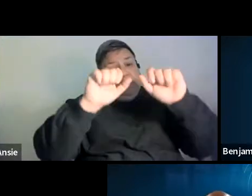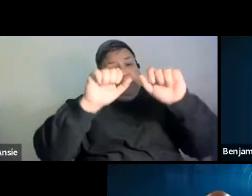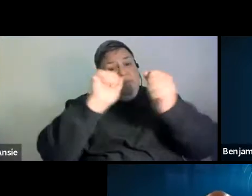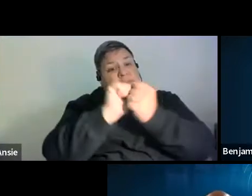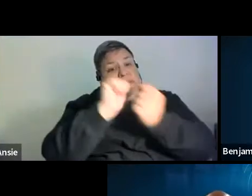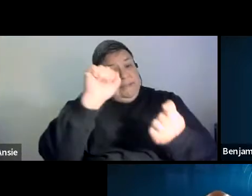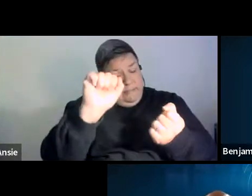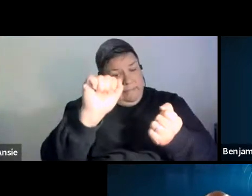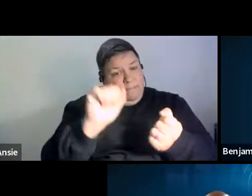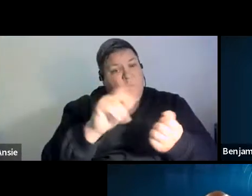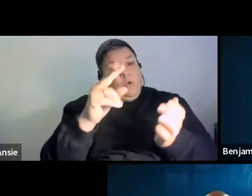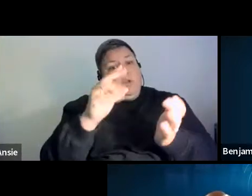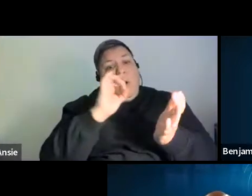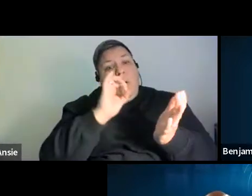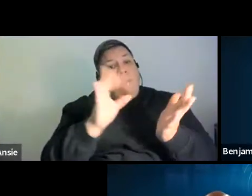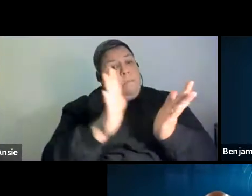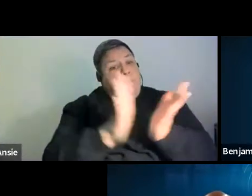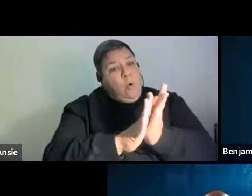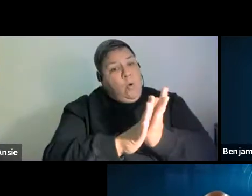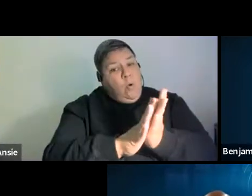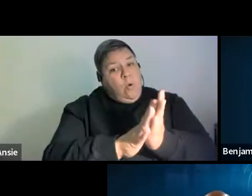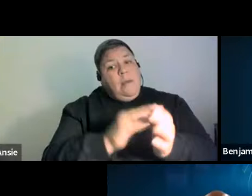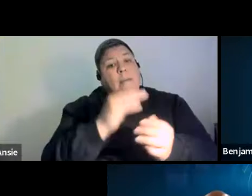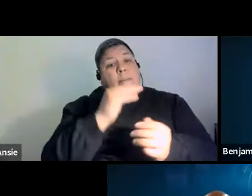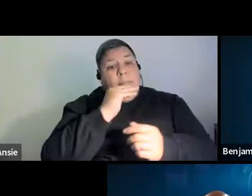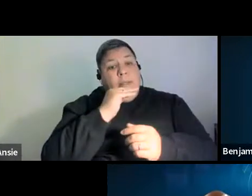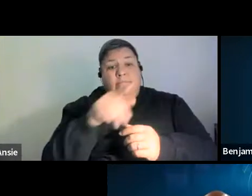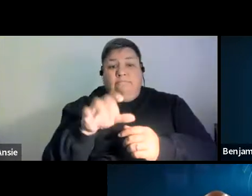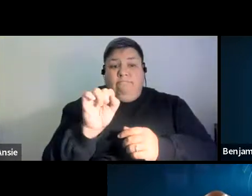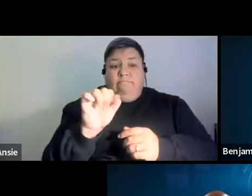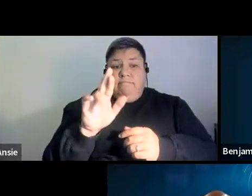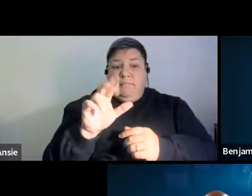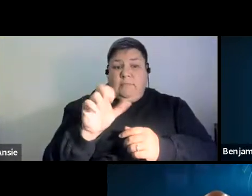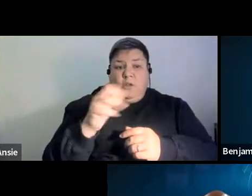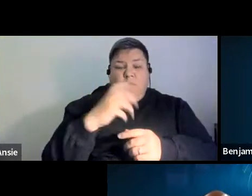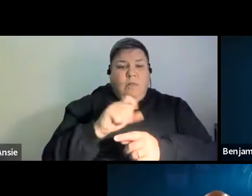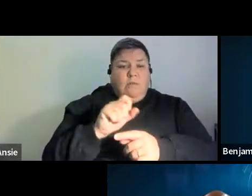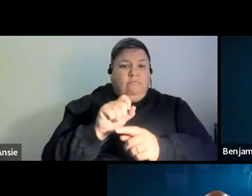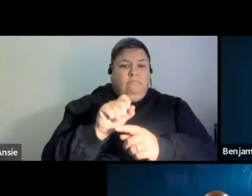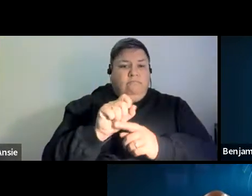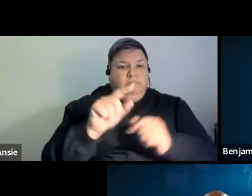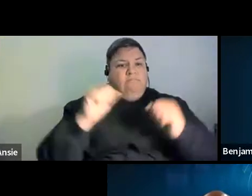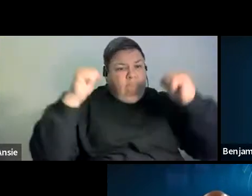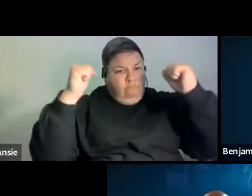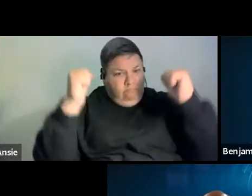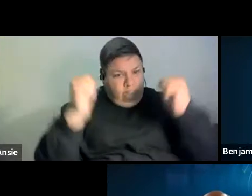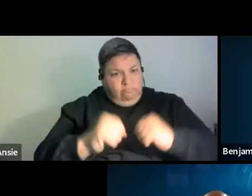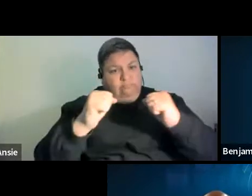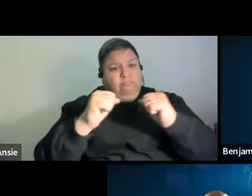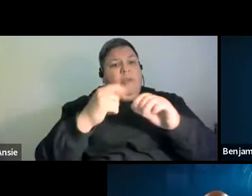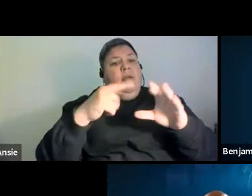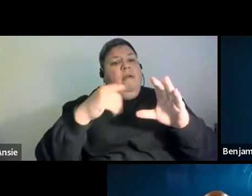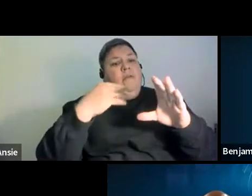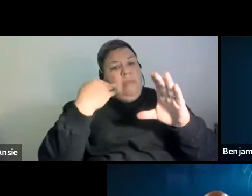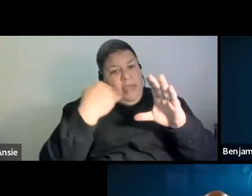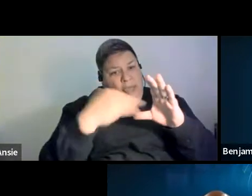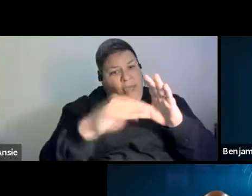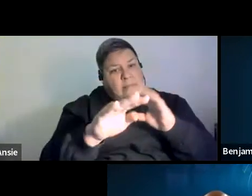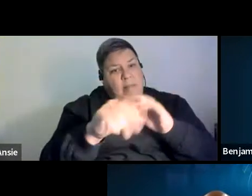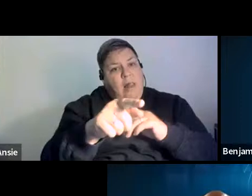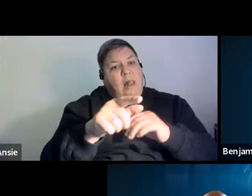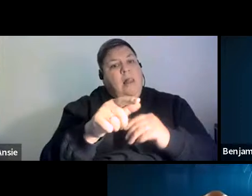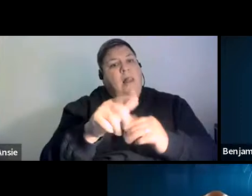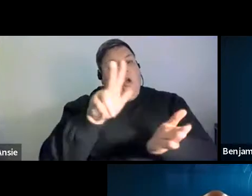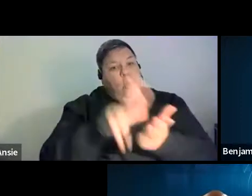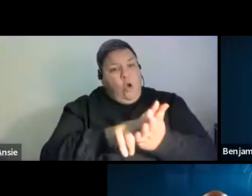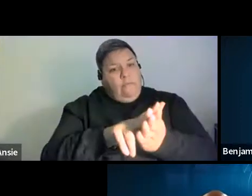booking system, it means that SARS will send a confirmation via email, confirmation of the case that